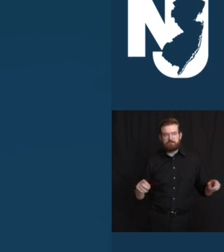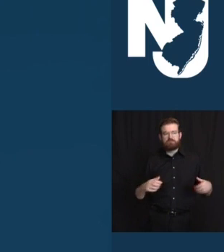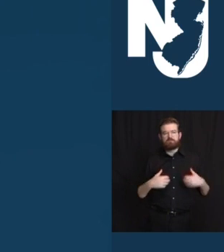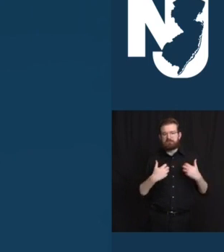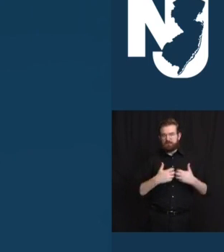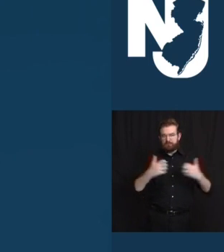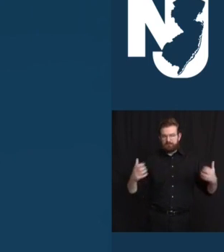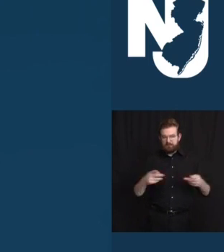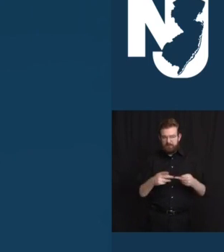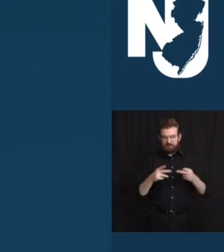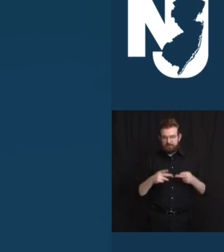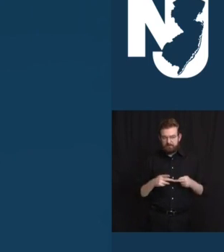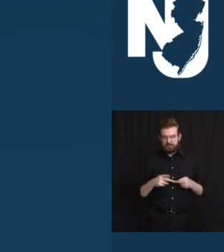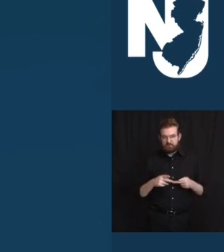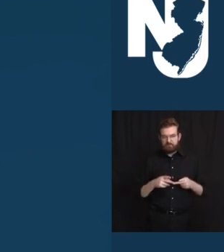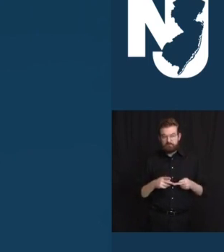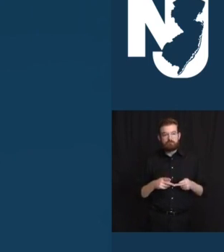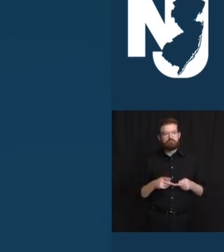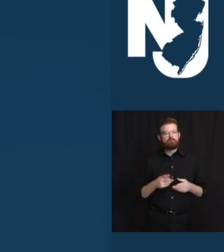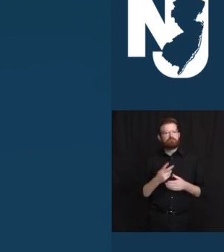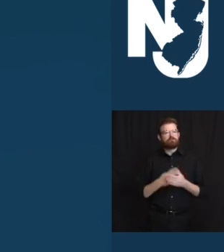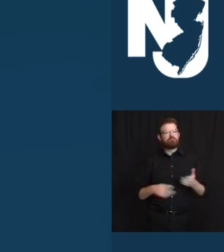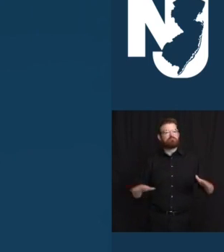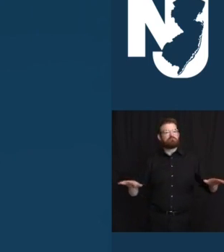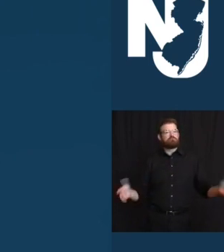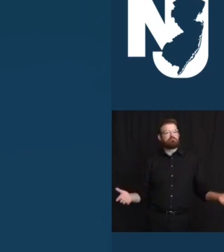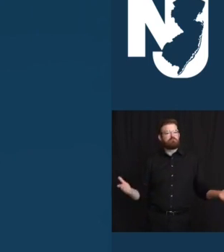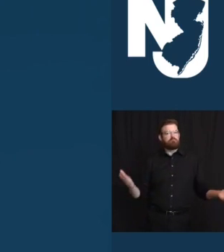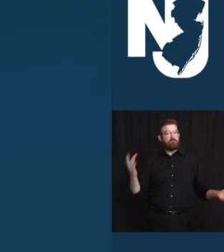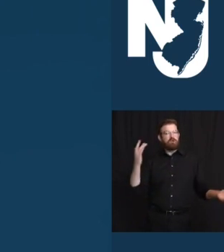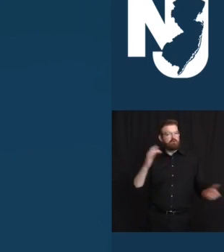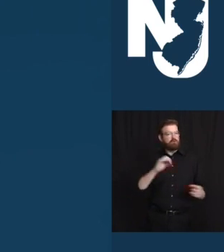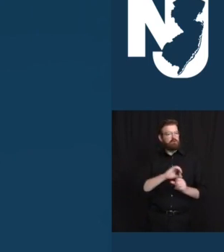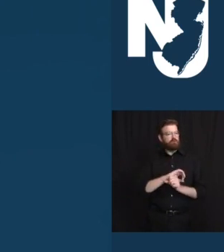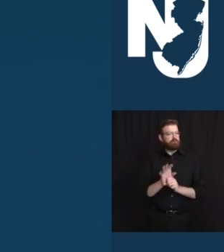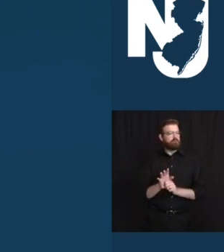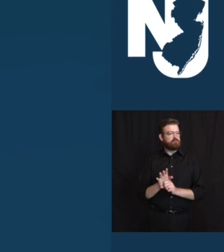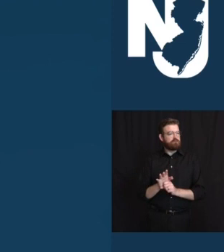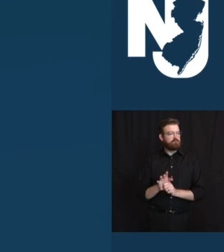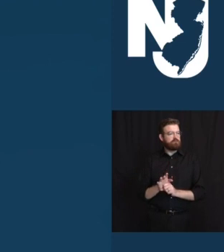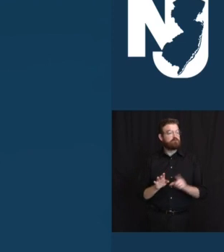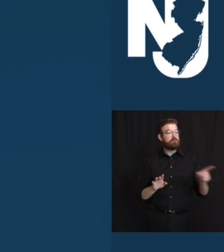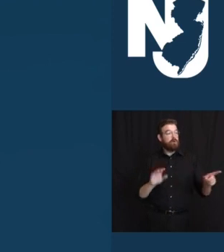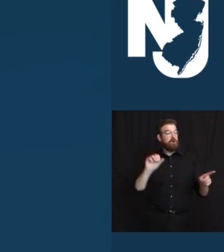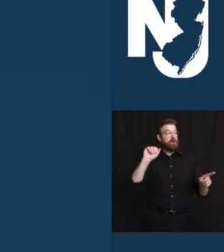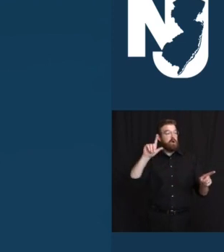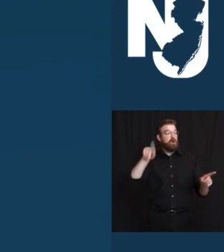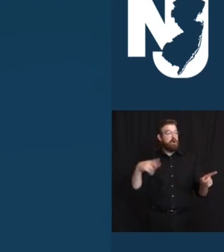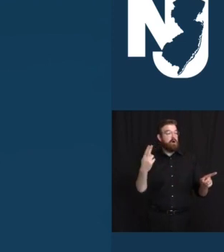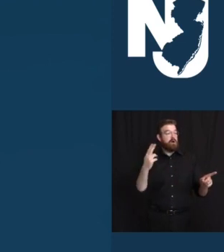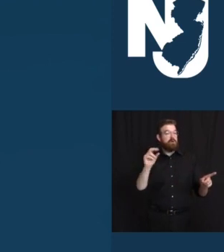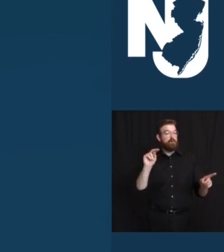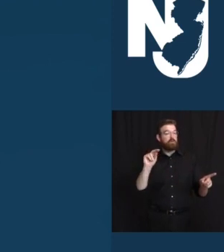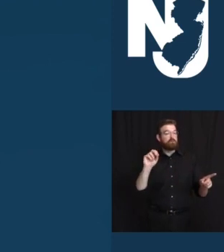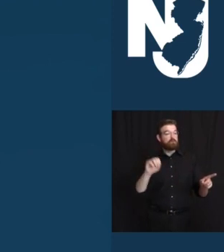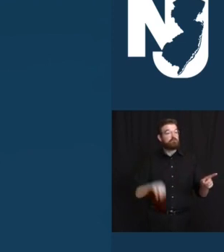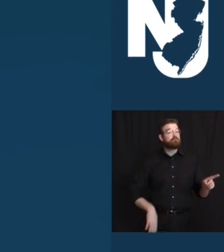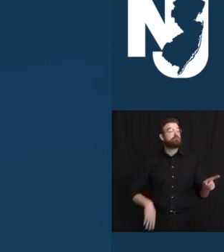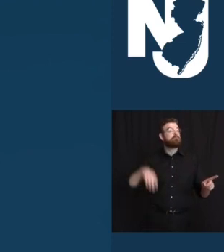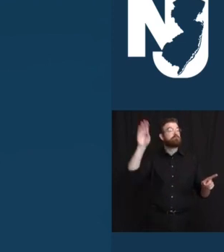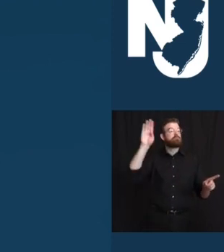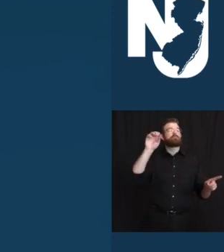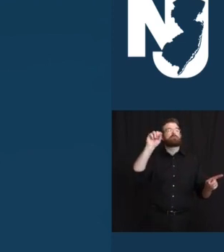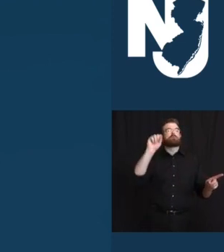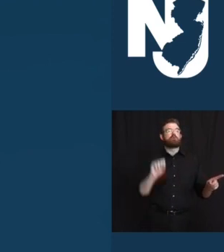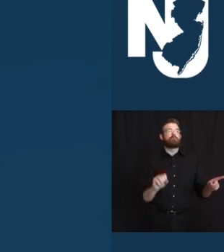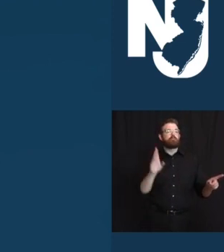of COVID-19. Alphonse, right in front of us there, was raised in the Kingston section of South Brunswick in Middlesex County.